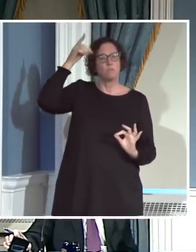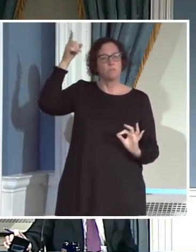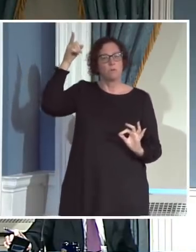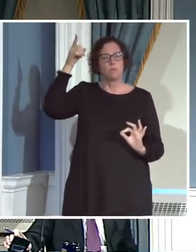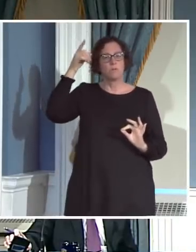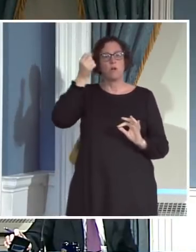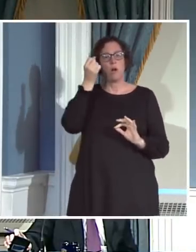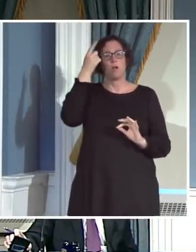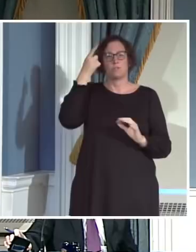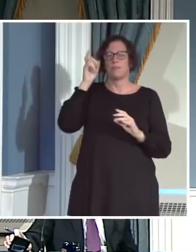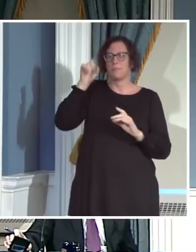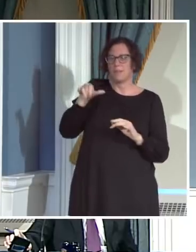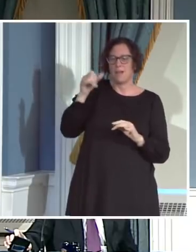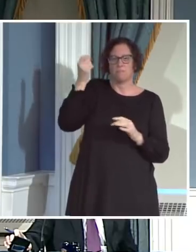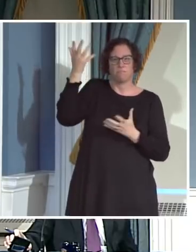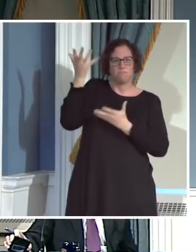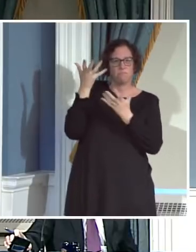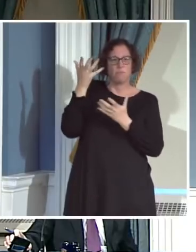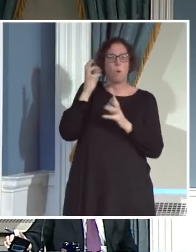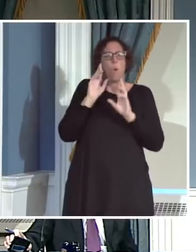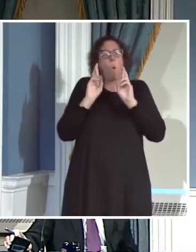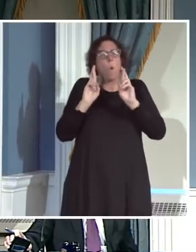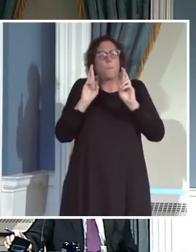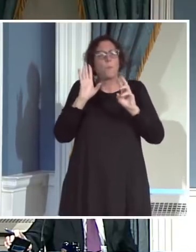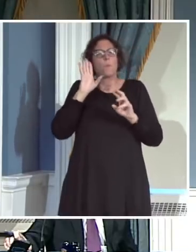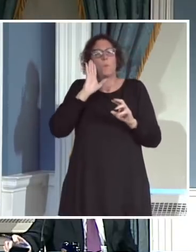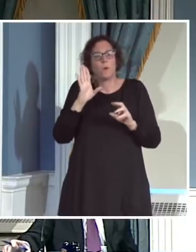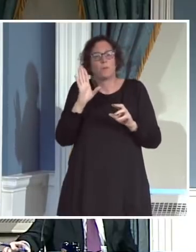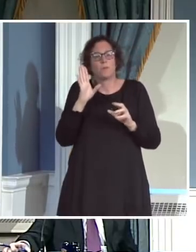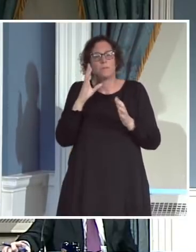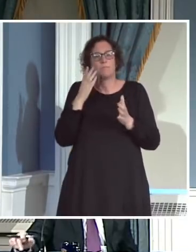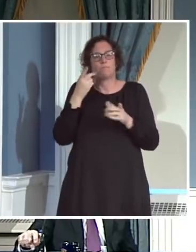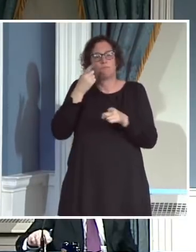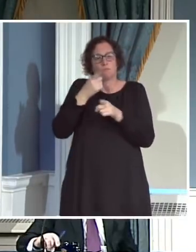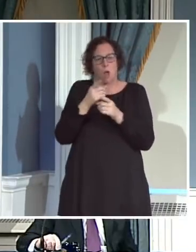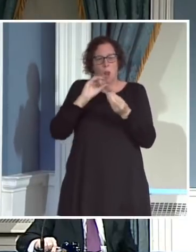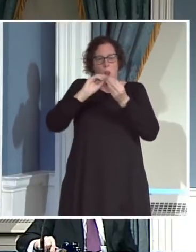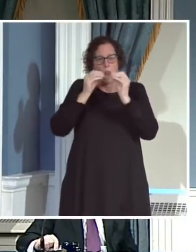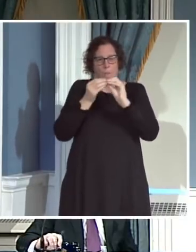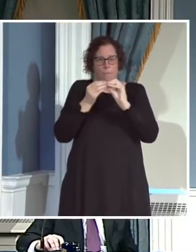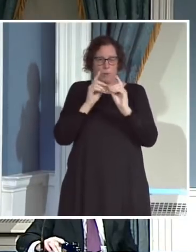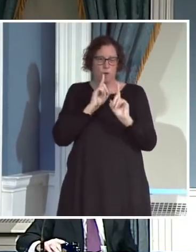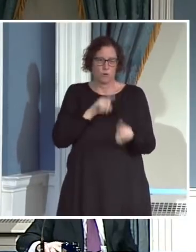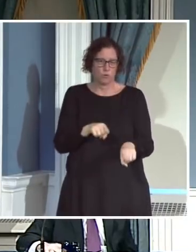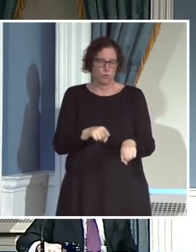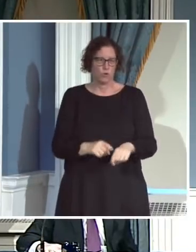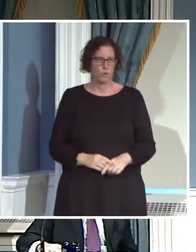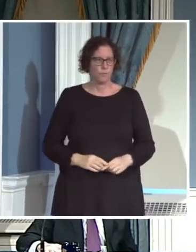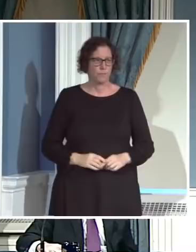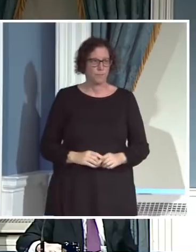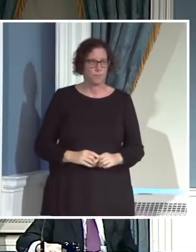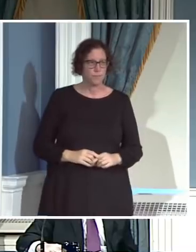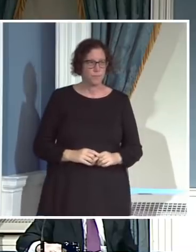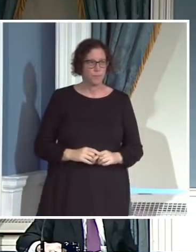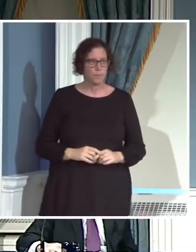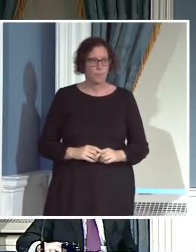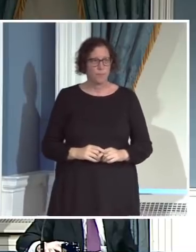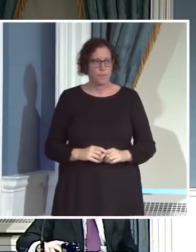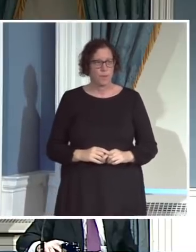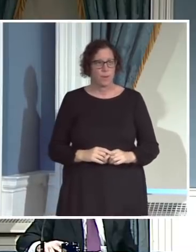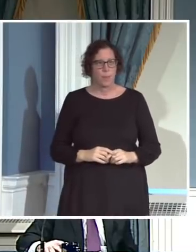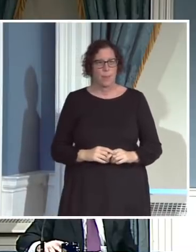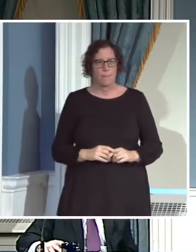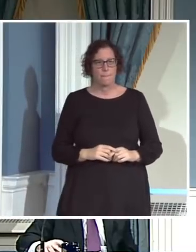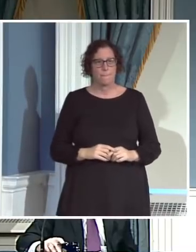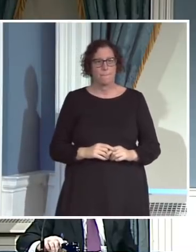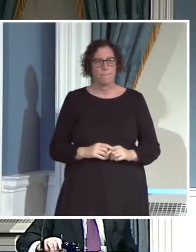Street Journal is up next. Katie. Hey, everyone. I wanted to ask if Dr. Katz wants to weigh in, and you too, Mayor de